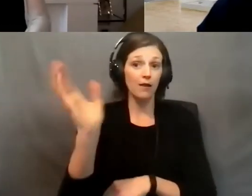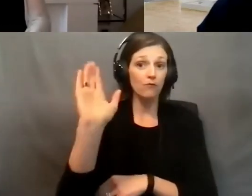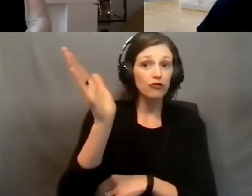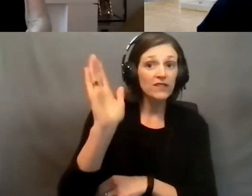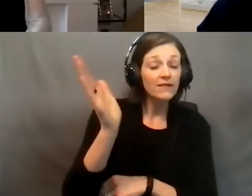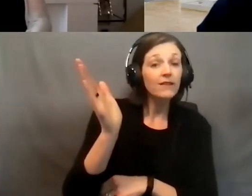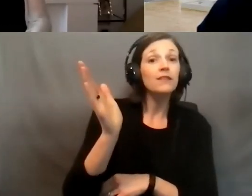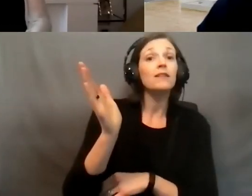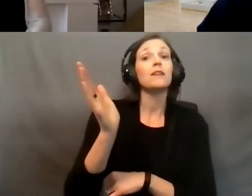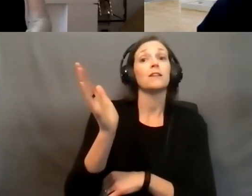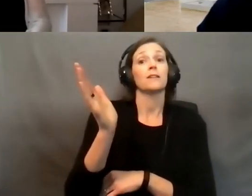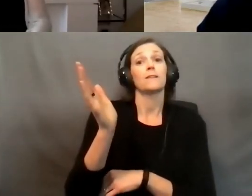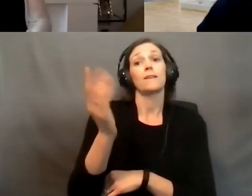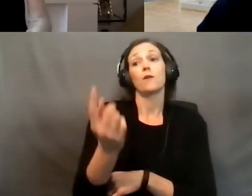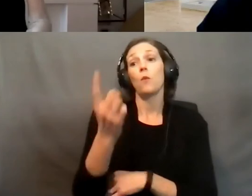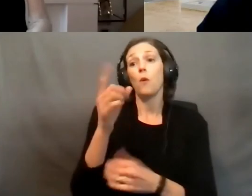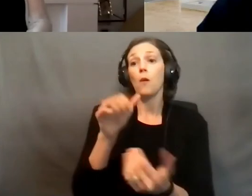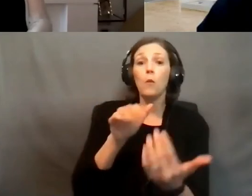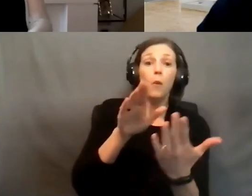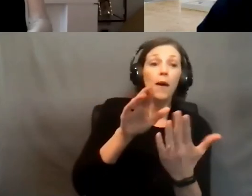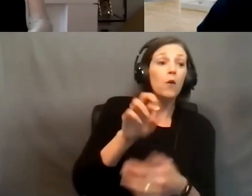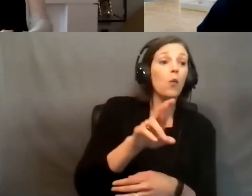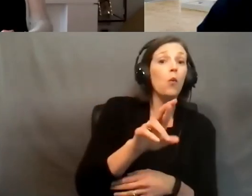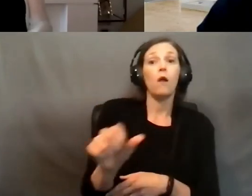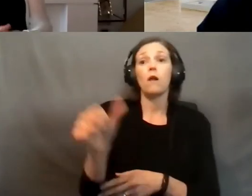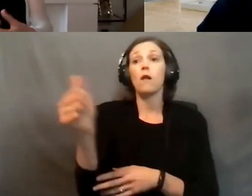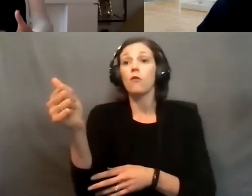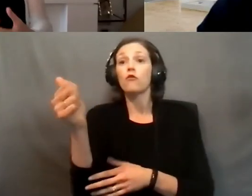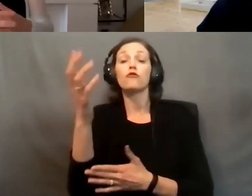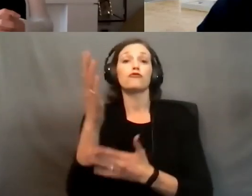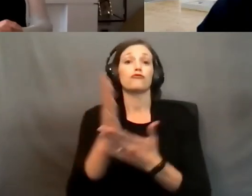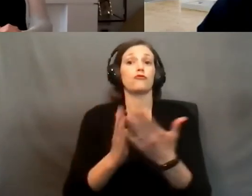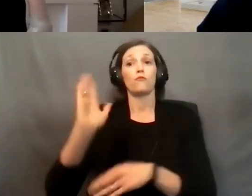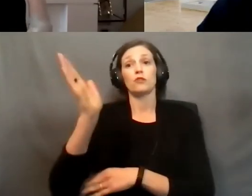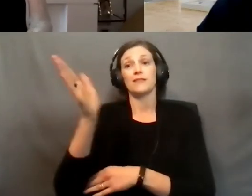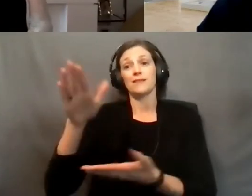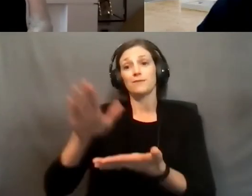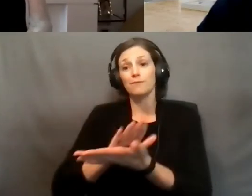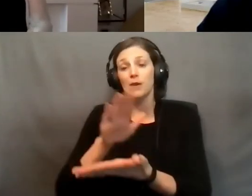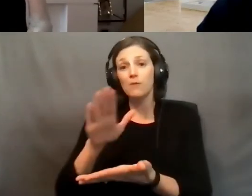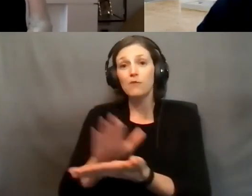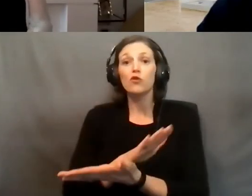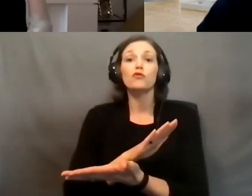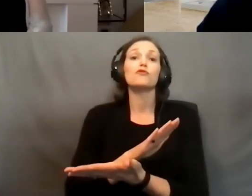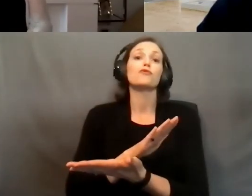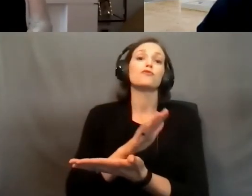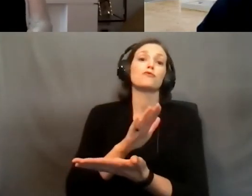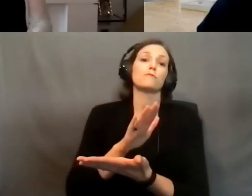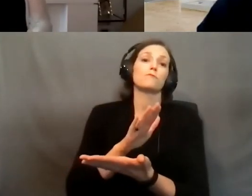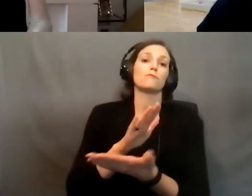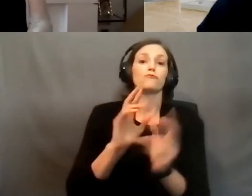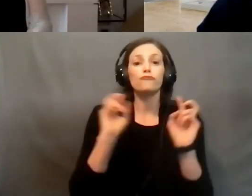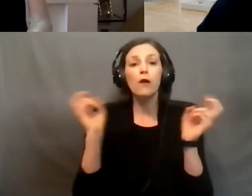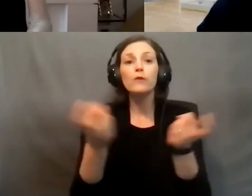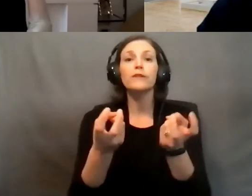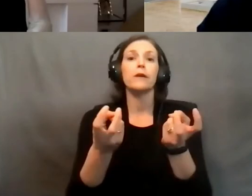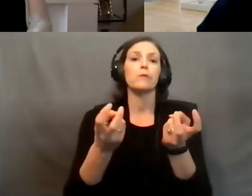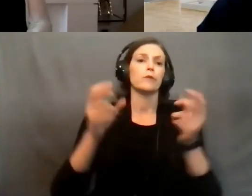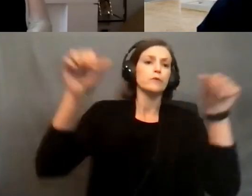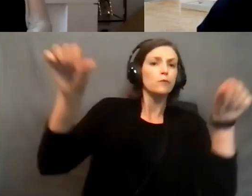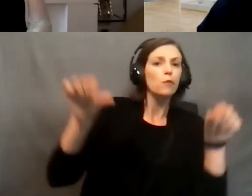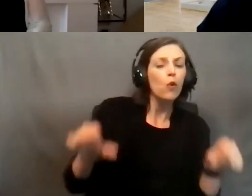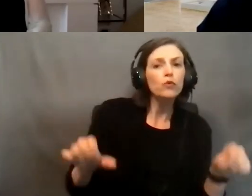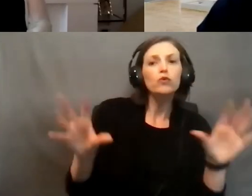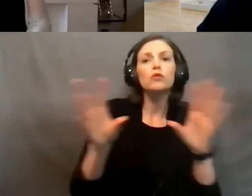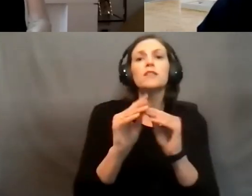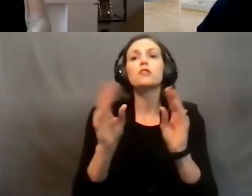one mode or another. Some are presenting papers at paper sessions or round tables or poster sessions